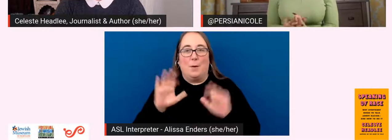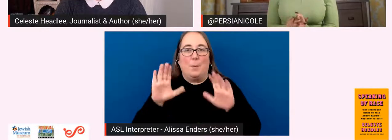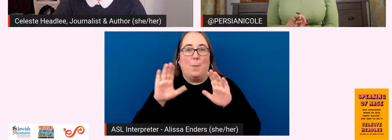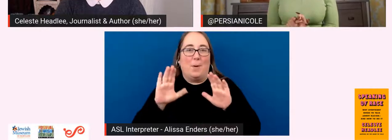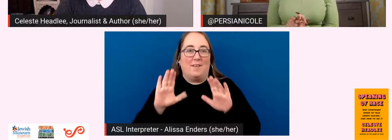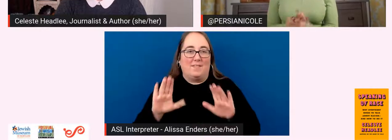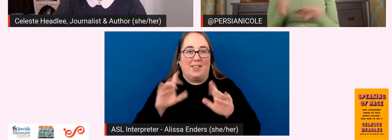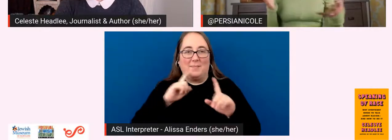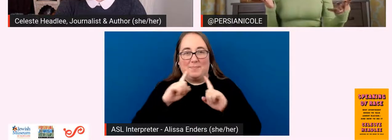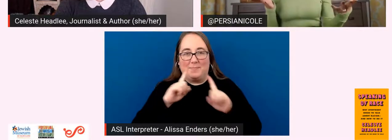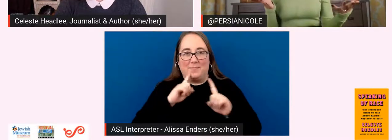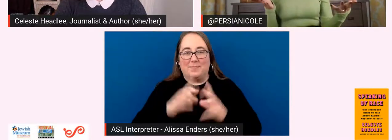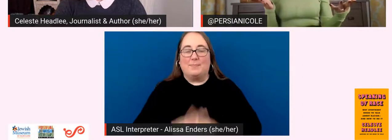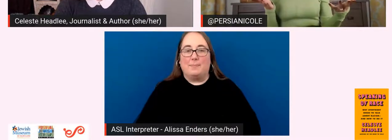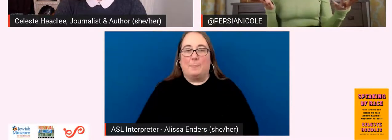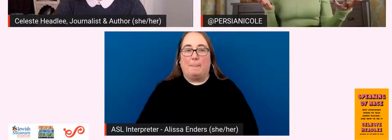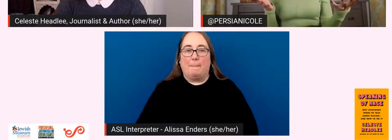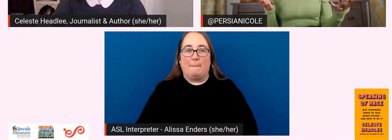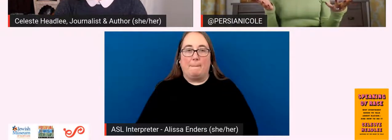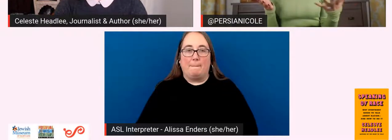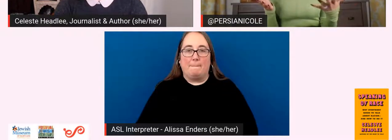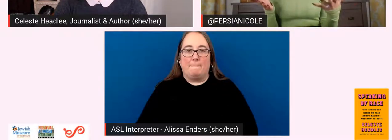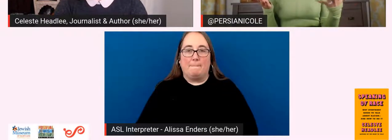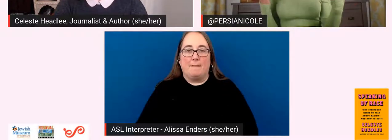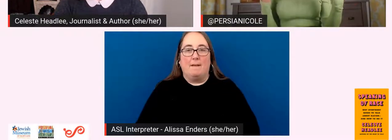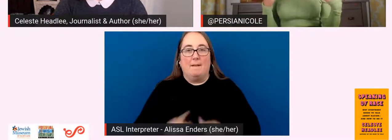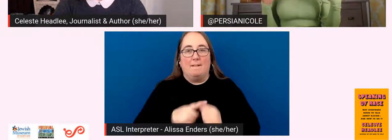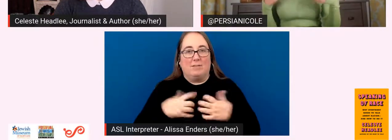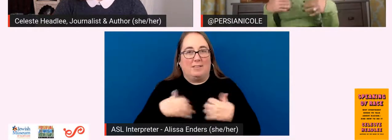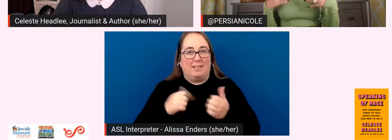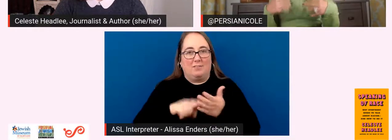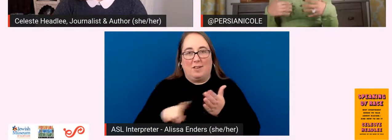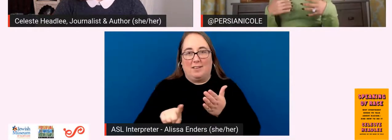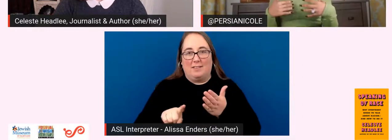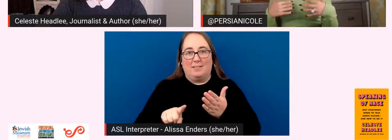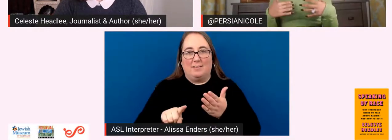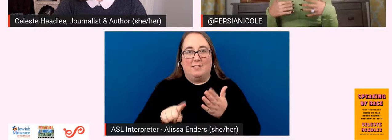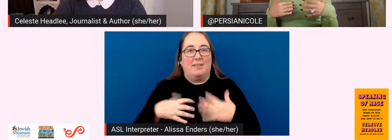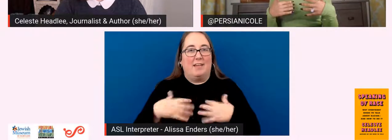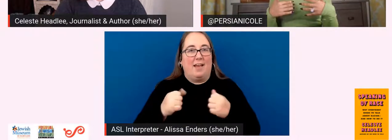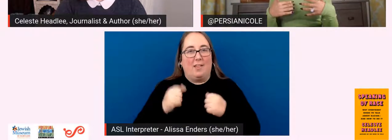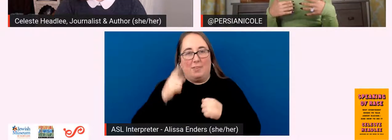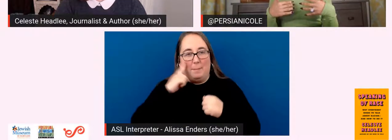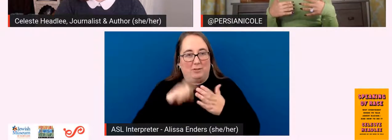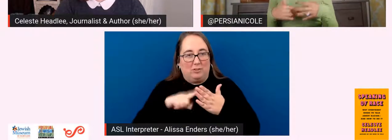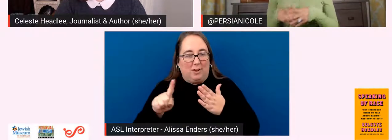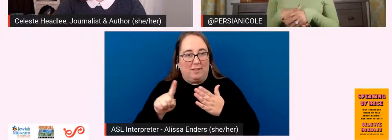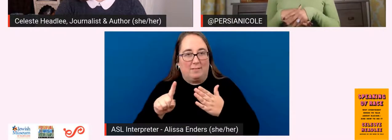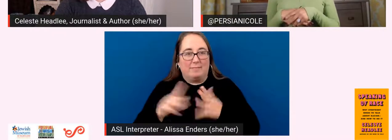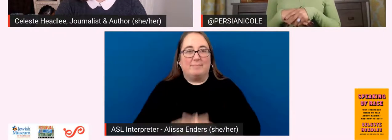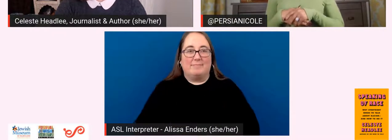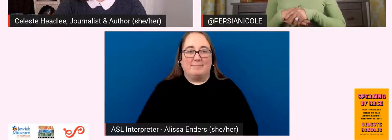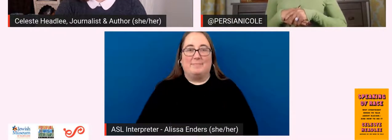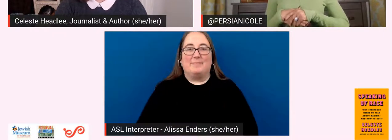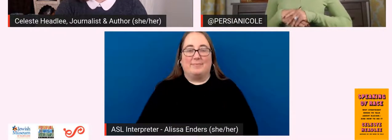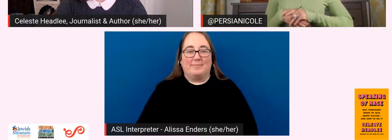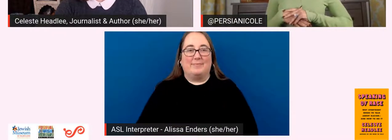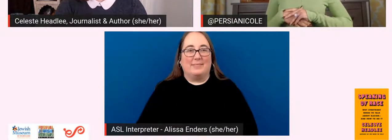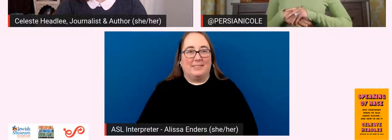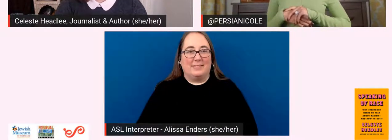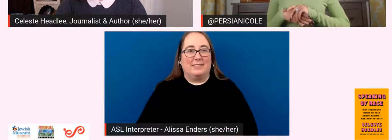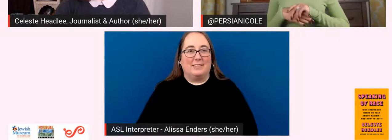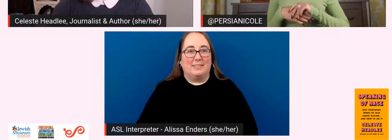phenomenal. Let's first kick this off with a health check. Can we do that? Like a health and mental check really quick? I think you're still